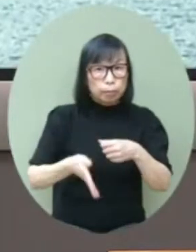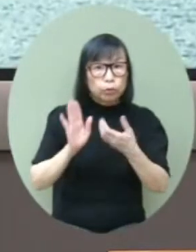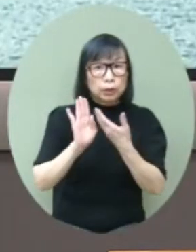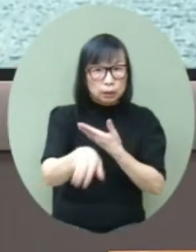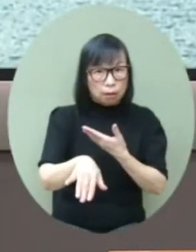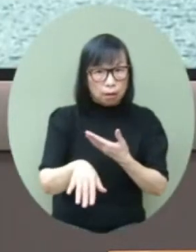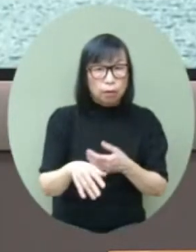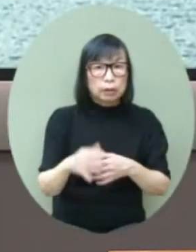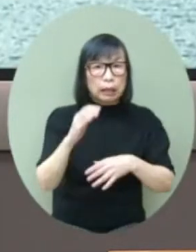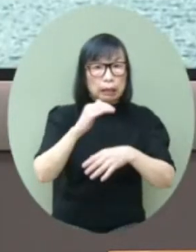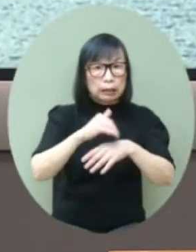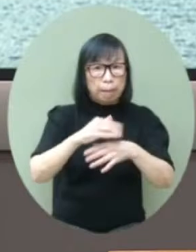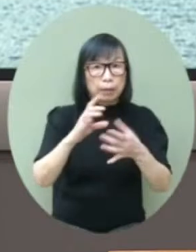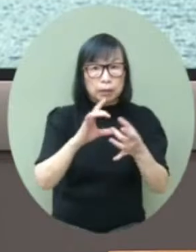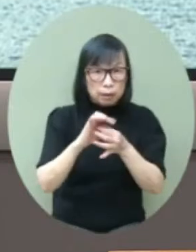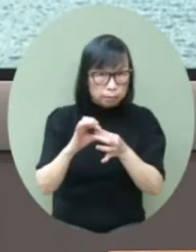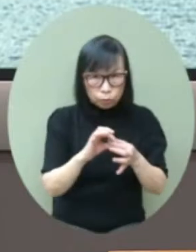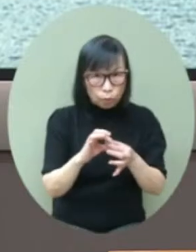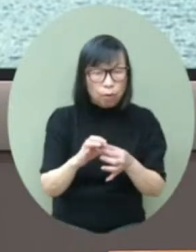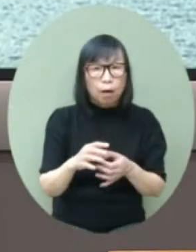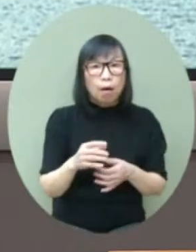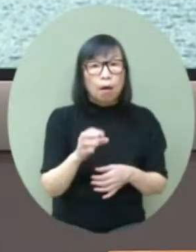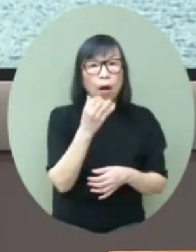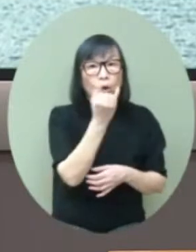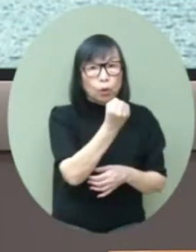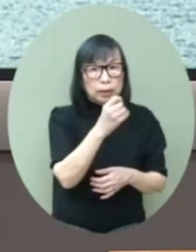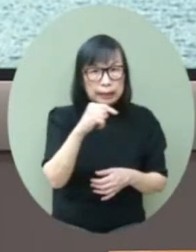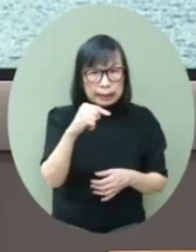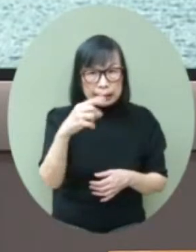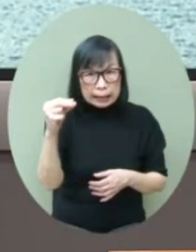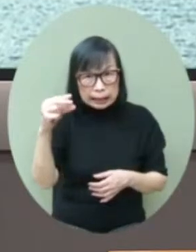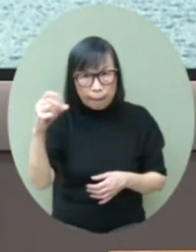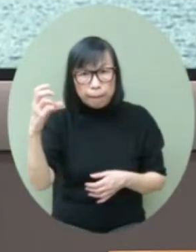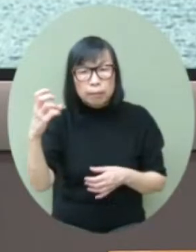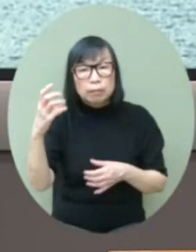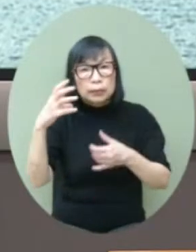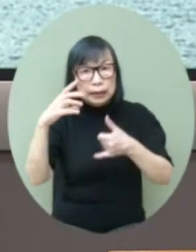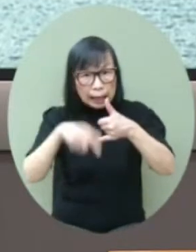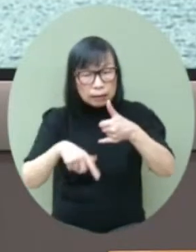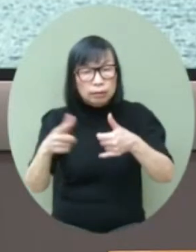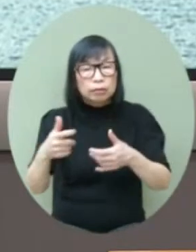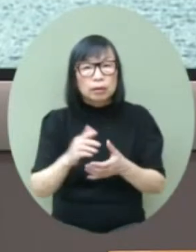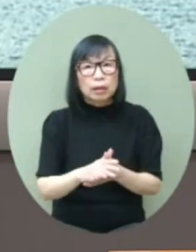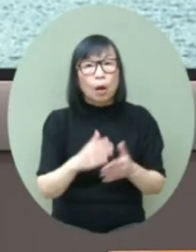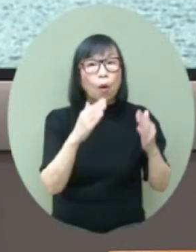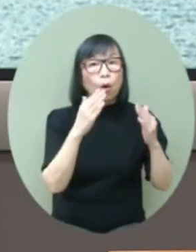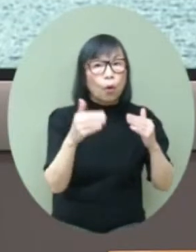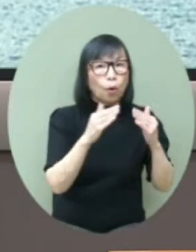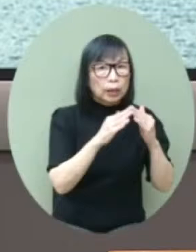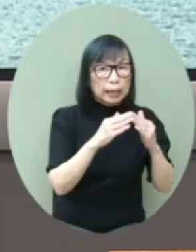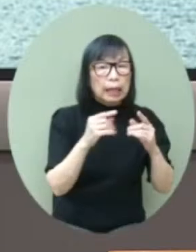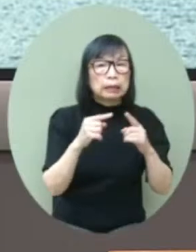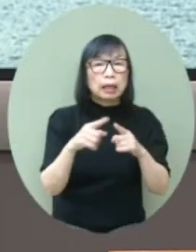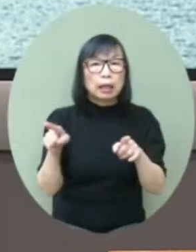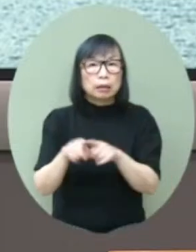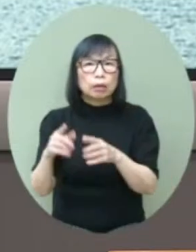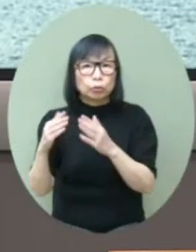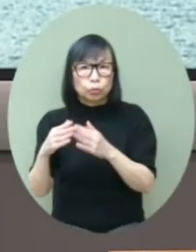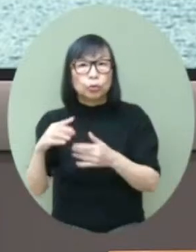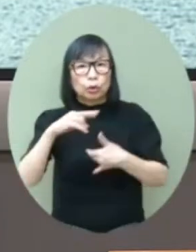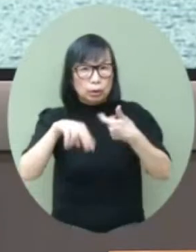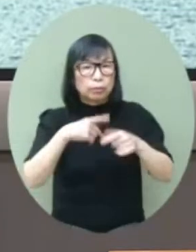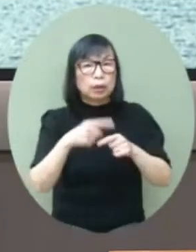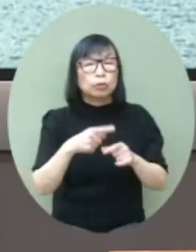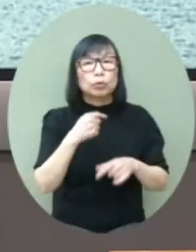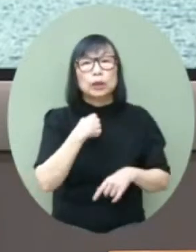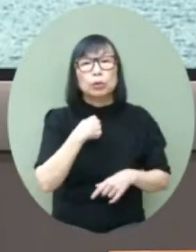After 9:30, those who were there were close contacts. We had about 60, 70 people,